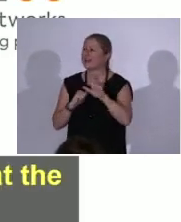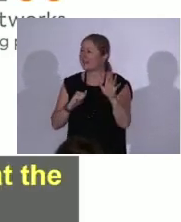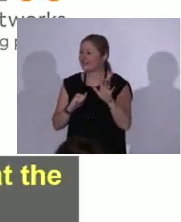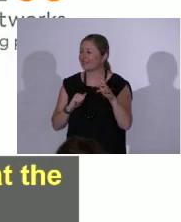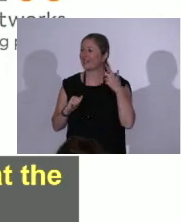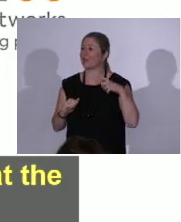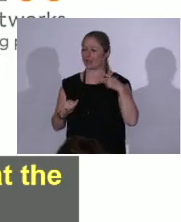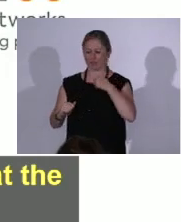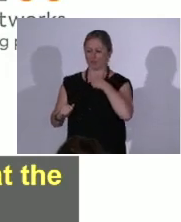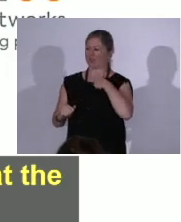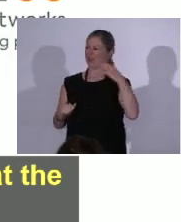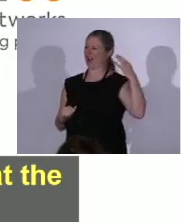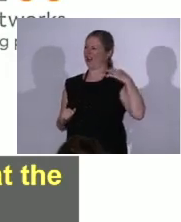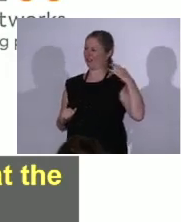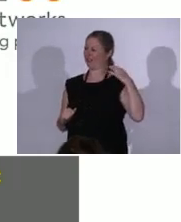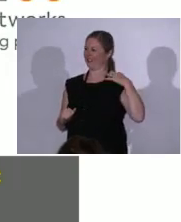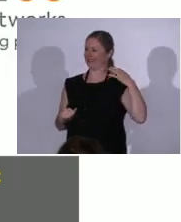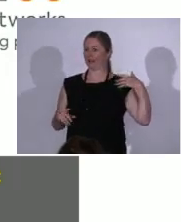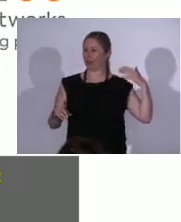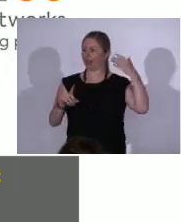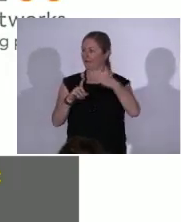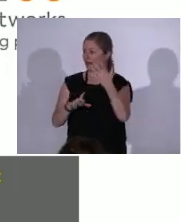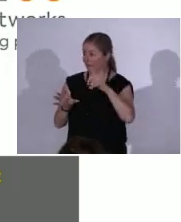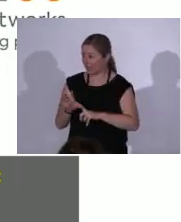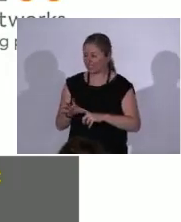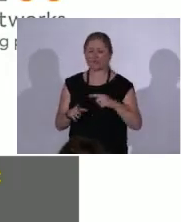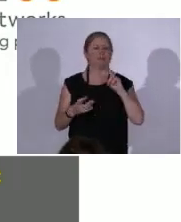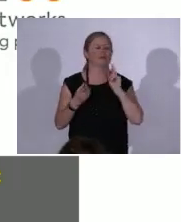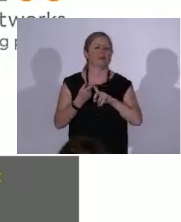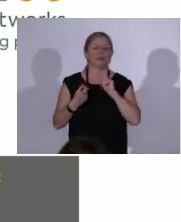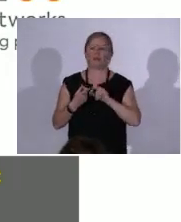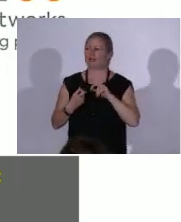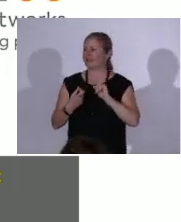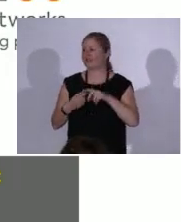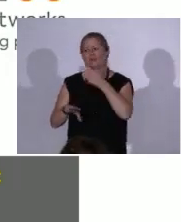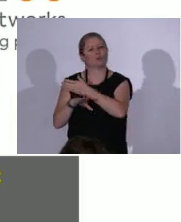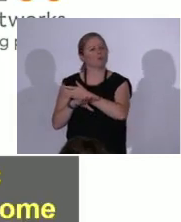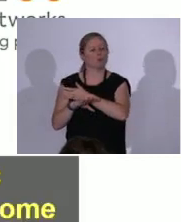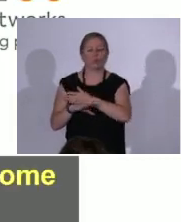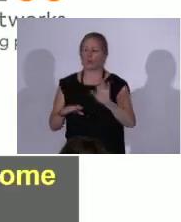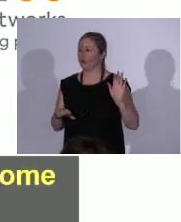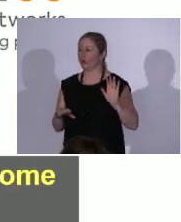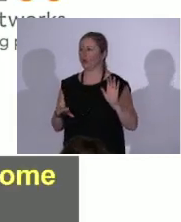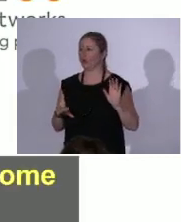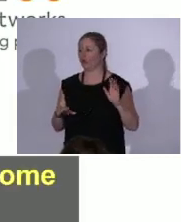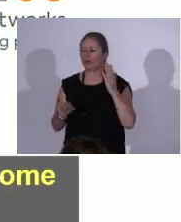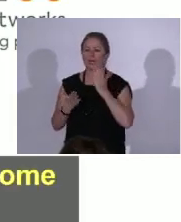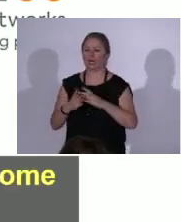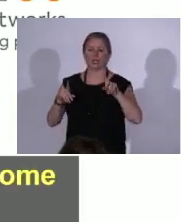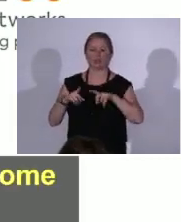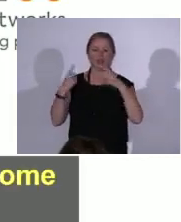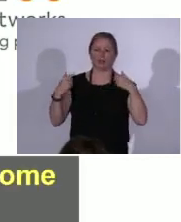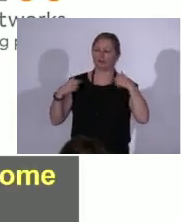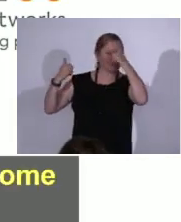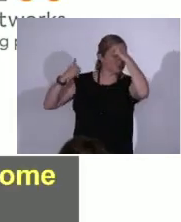even though I volunteered in the homelessness sector for quite some time, it is still completely new. It's a completely different beast, one that I'm not very familiar